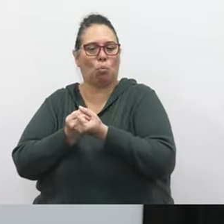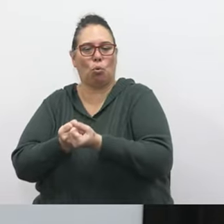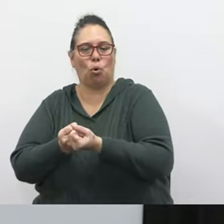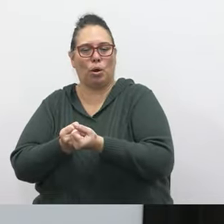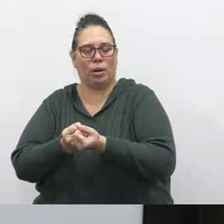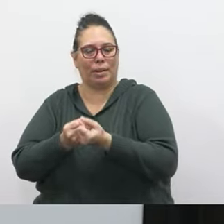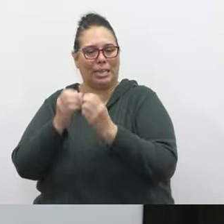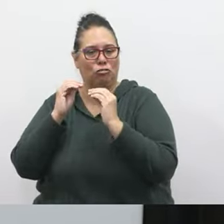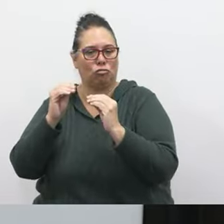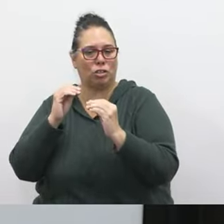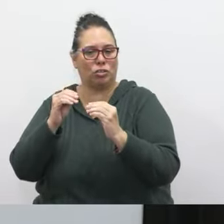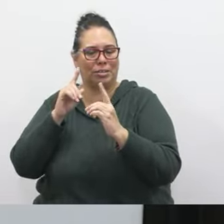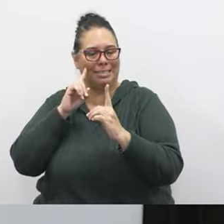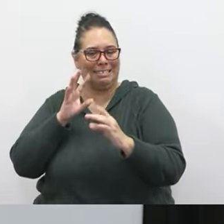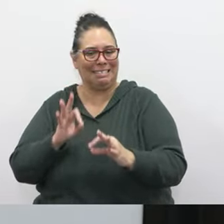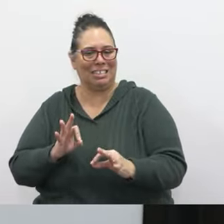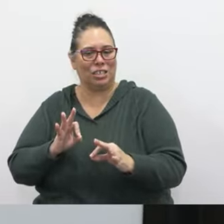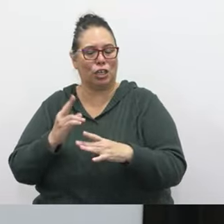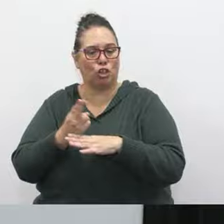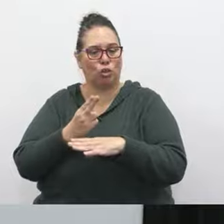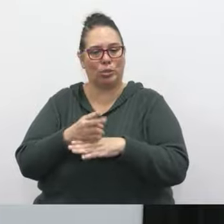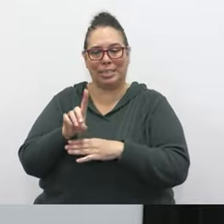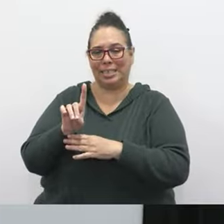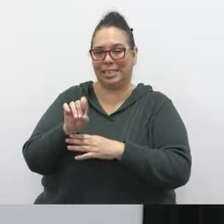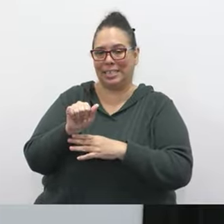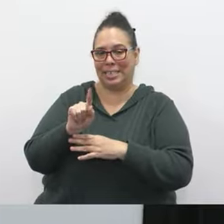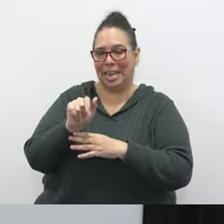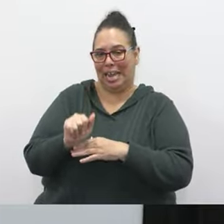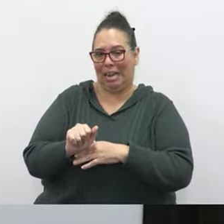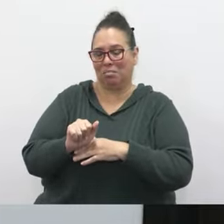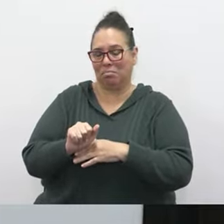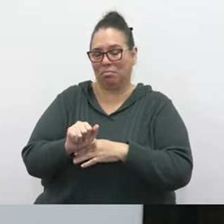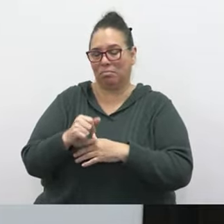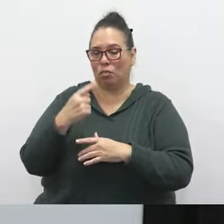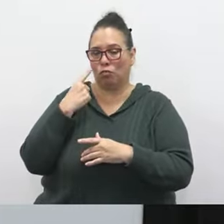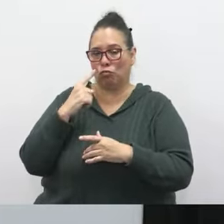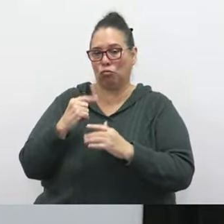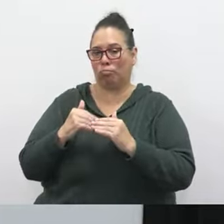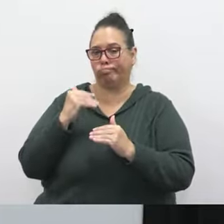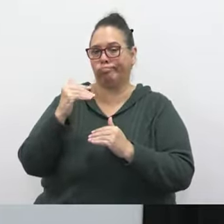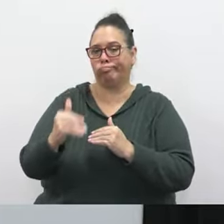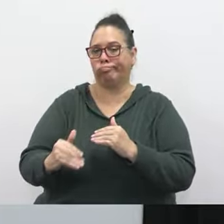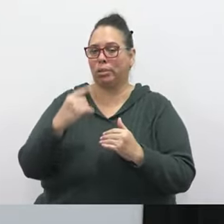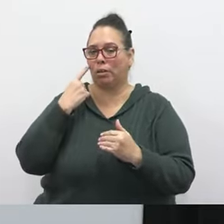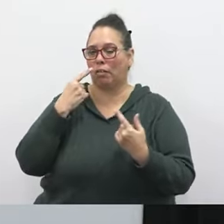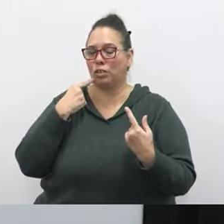decisions using data to support next steps for success.